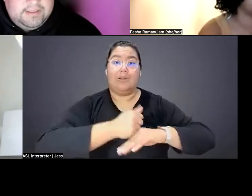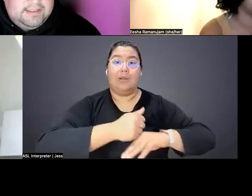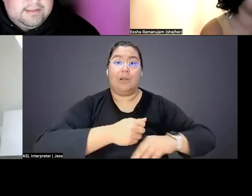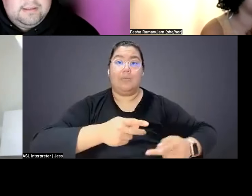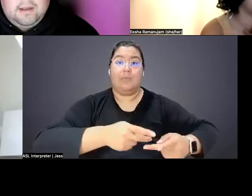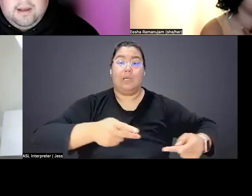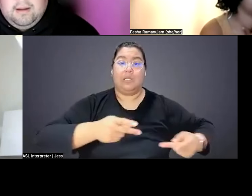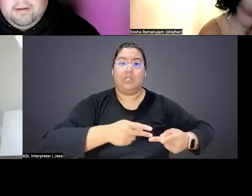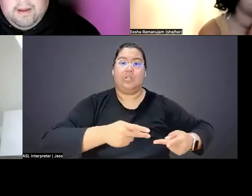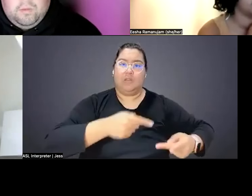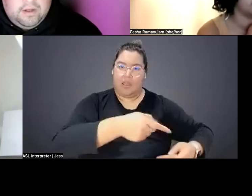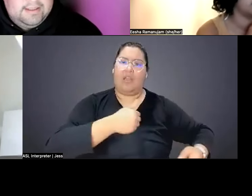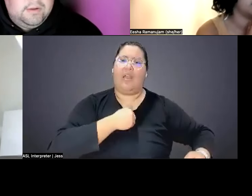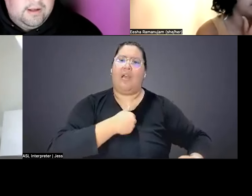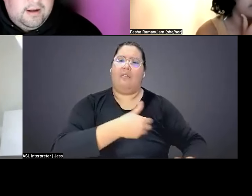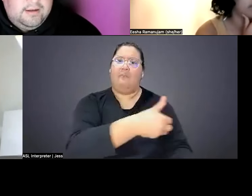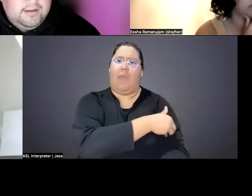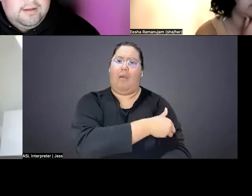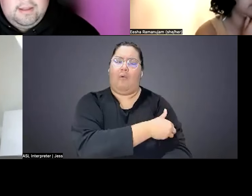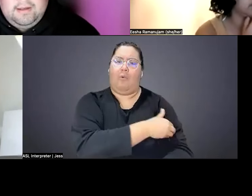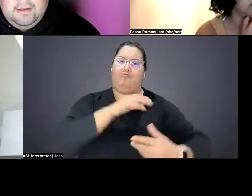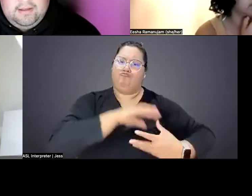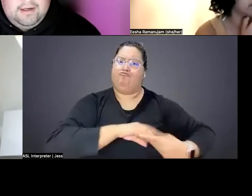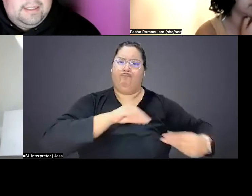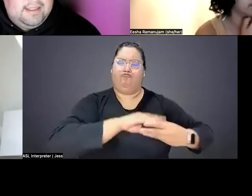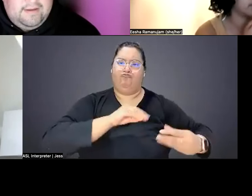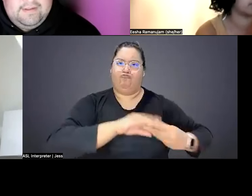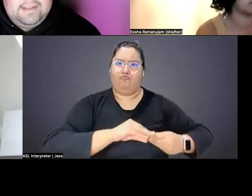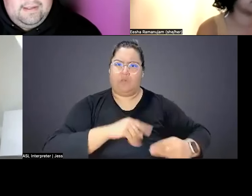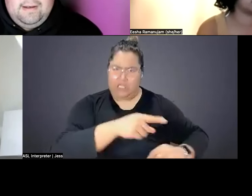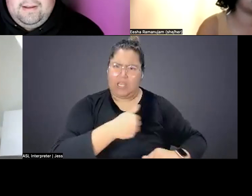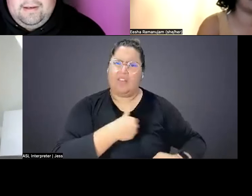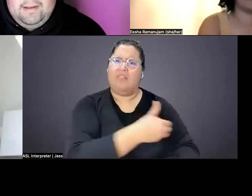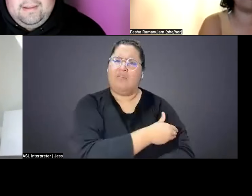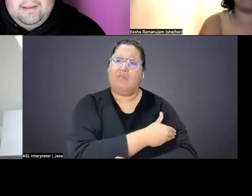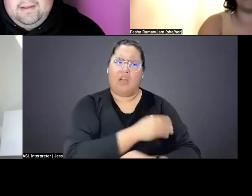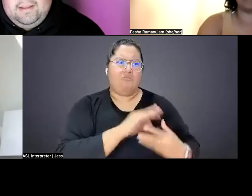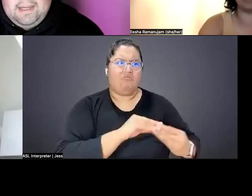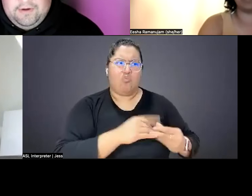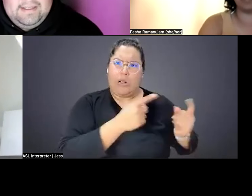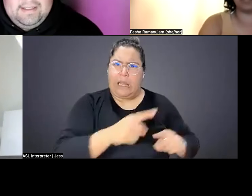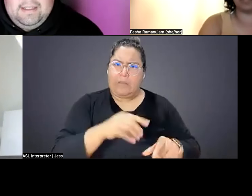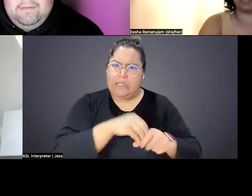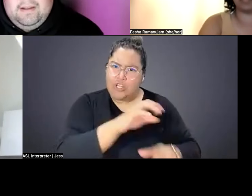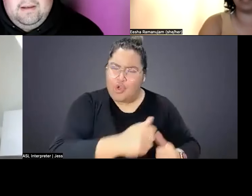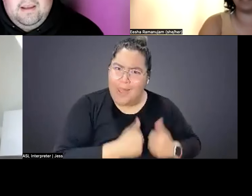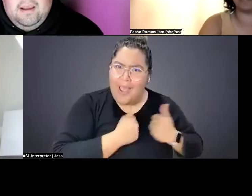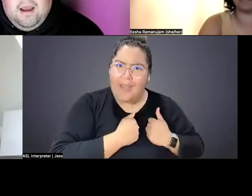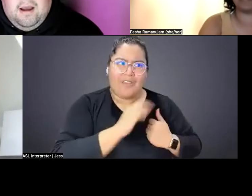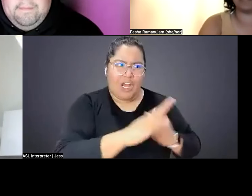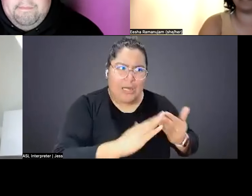authoritative voices about what is going on in their daily lives and in the neighborhoods that they live